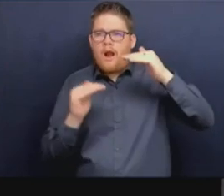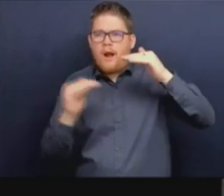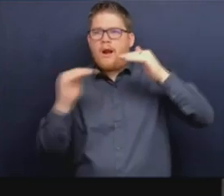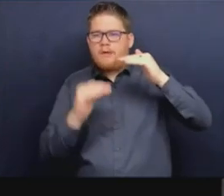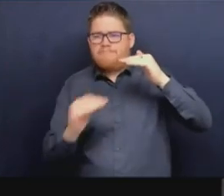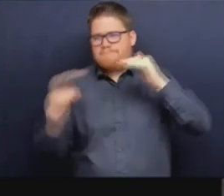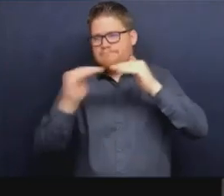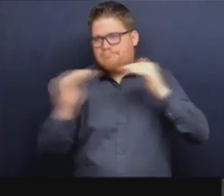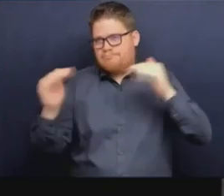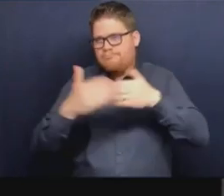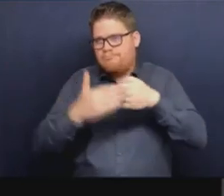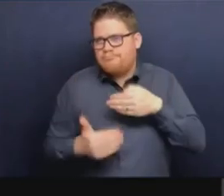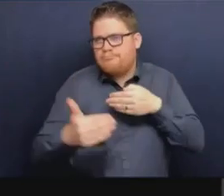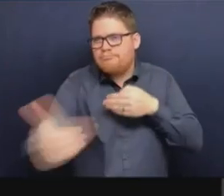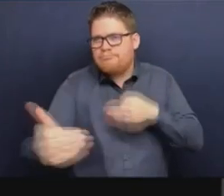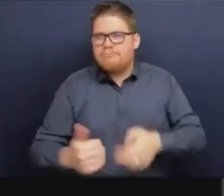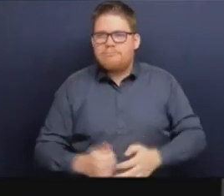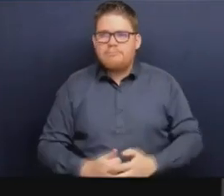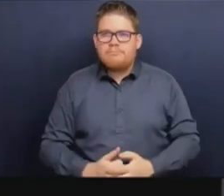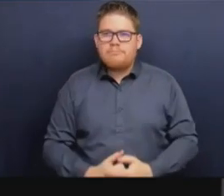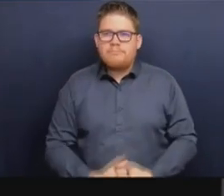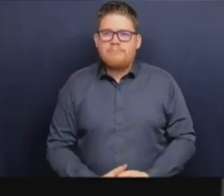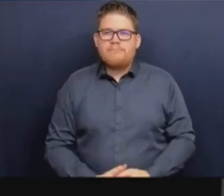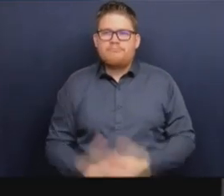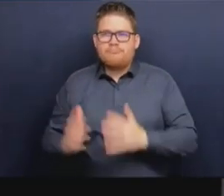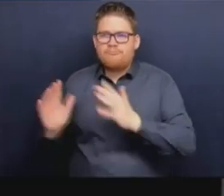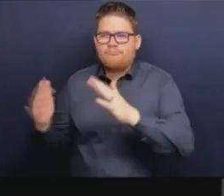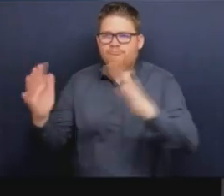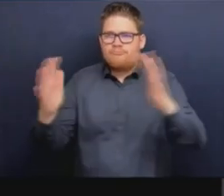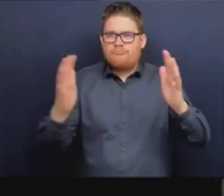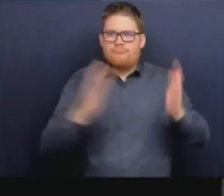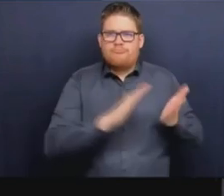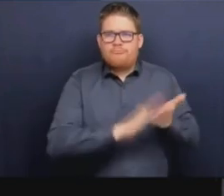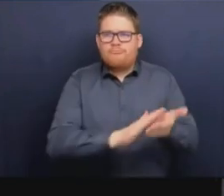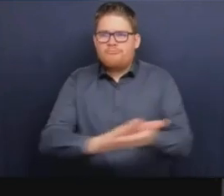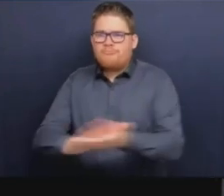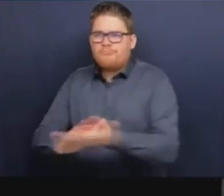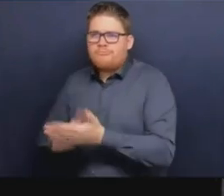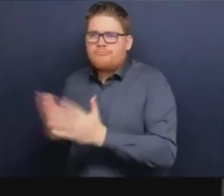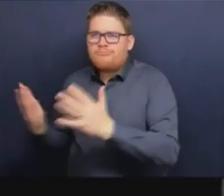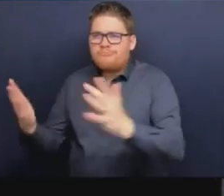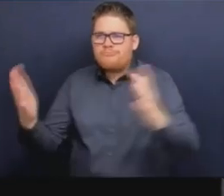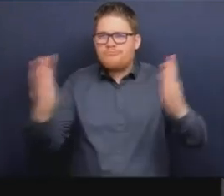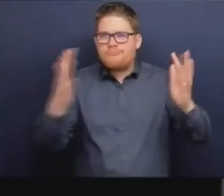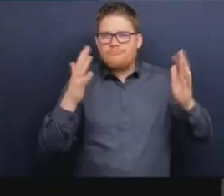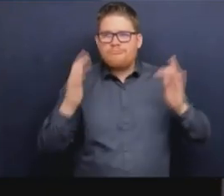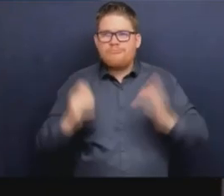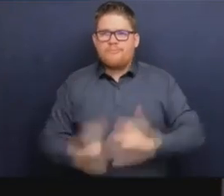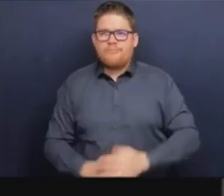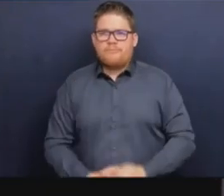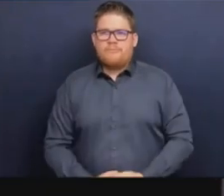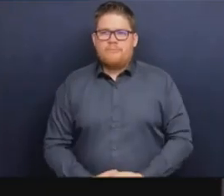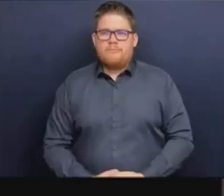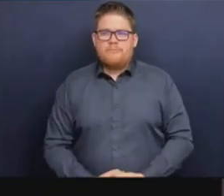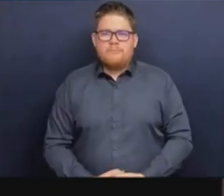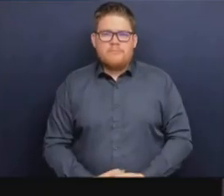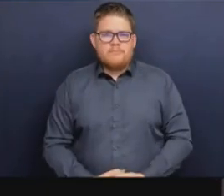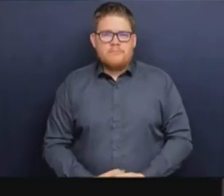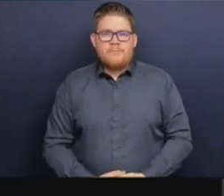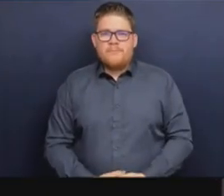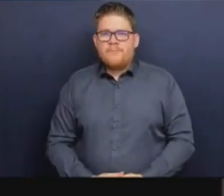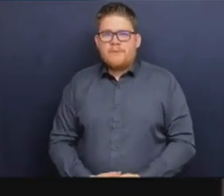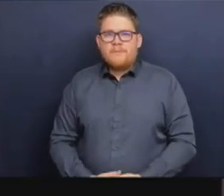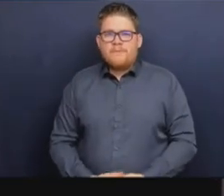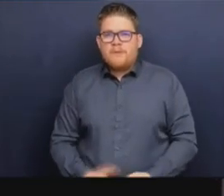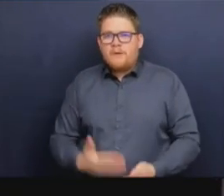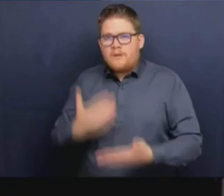Thank you. Thank you so much, Regional Chief Teegee, for your